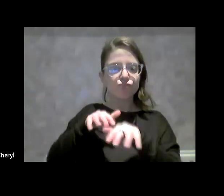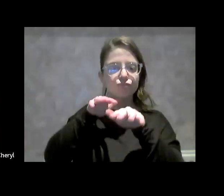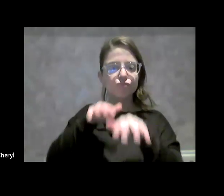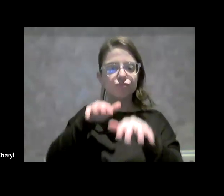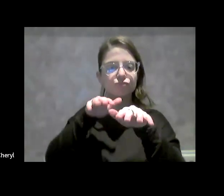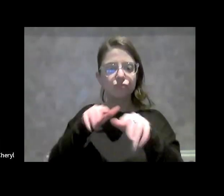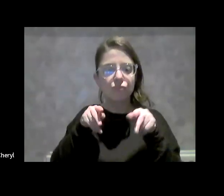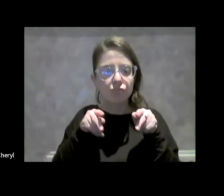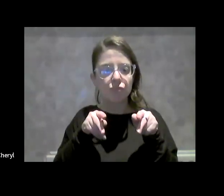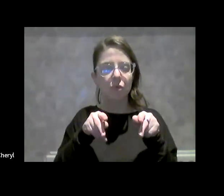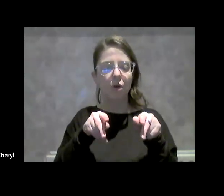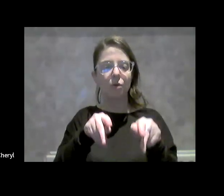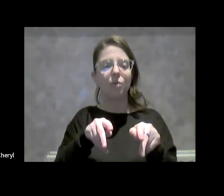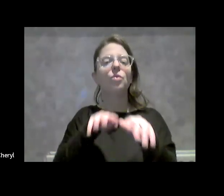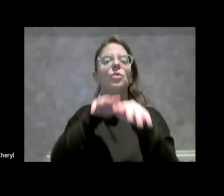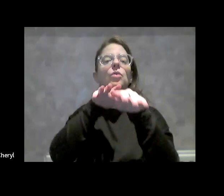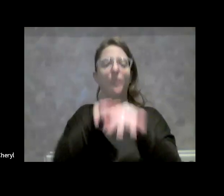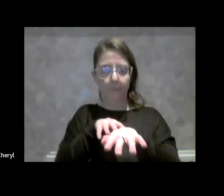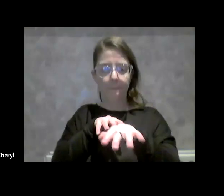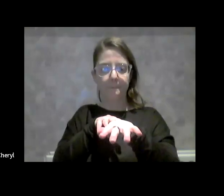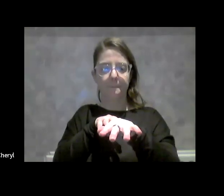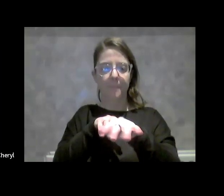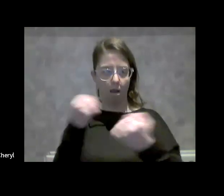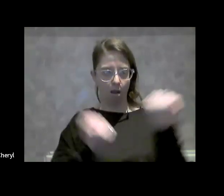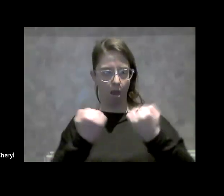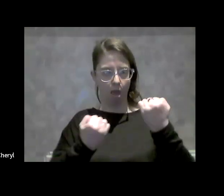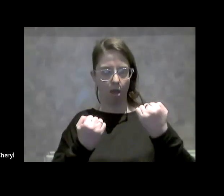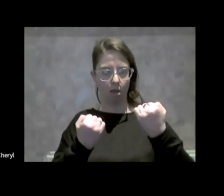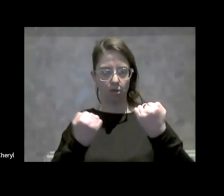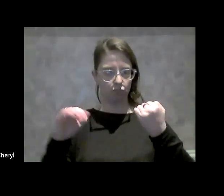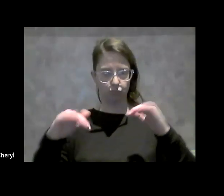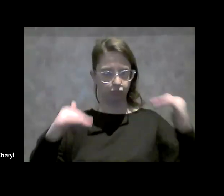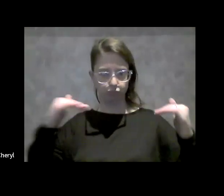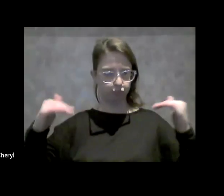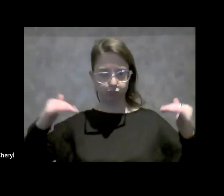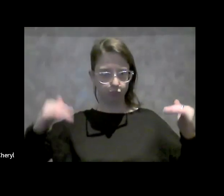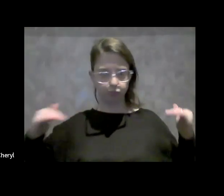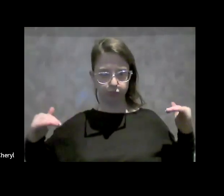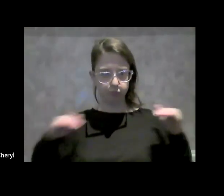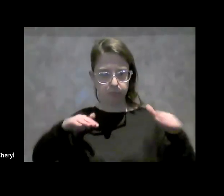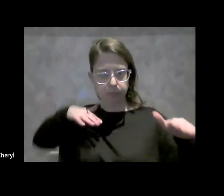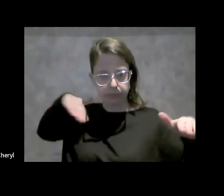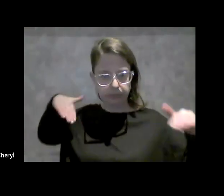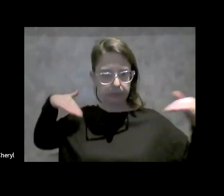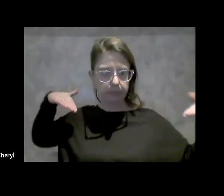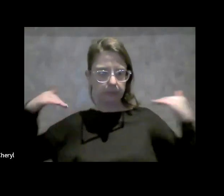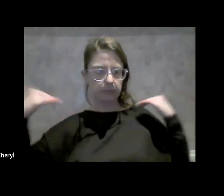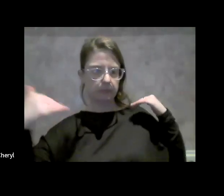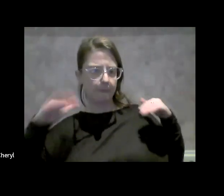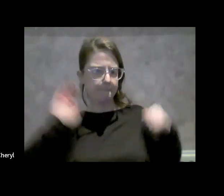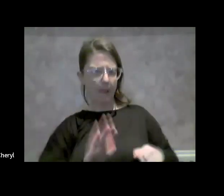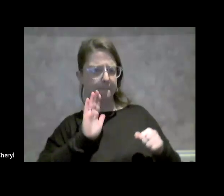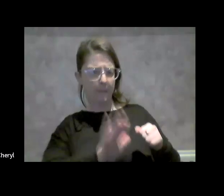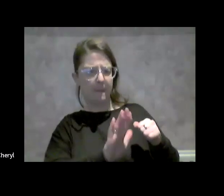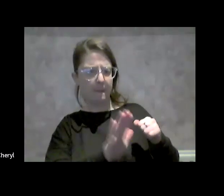road and stopped there. Cars and buses ground to a halt and honked angrily. Beep, beep. The